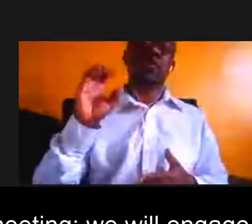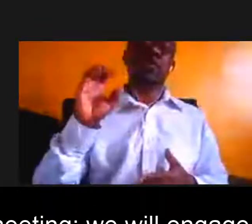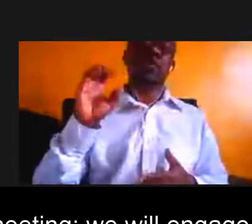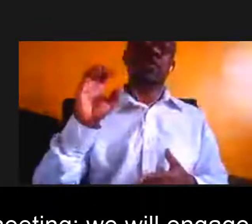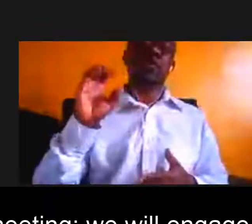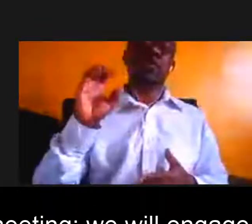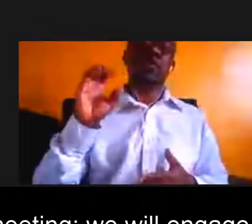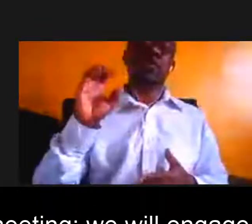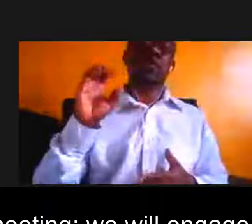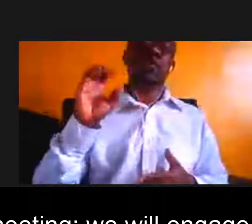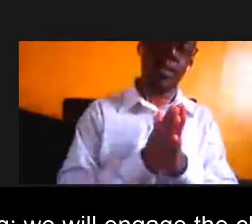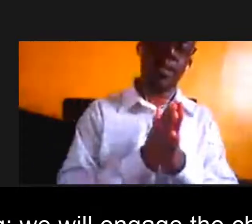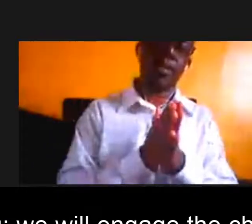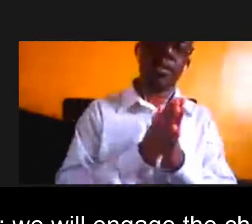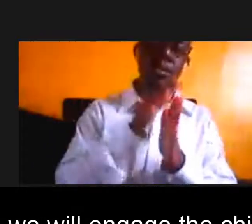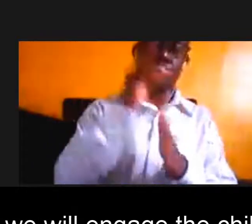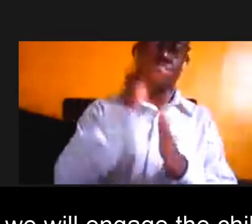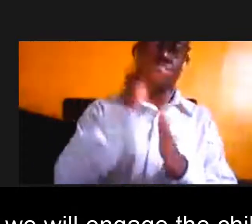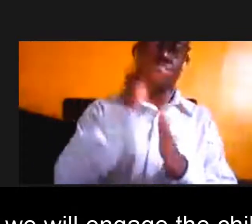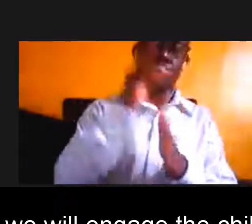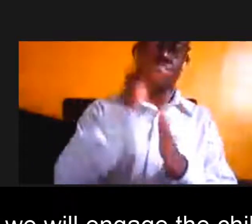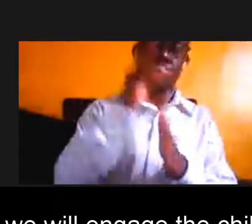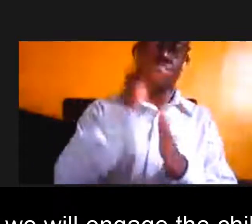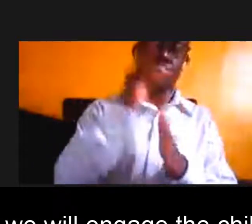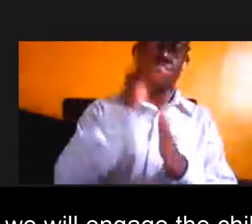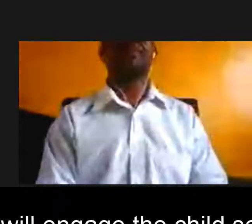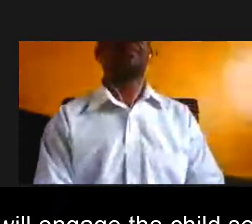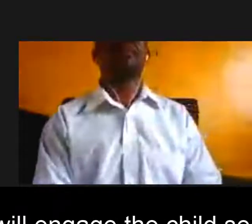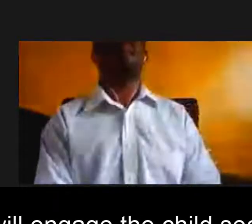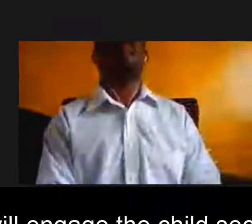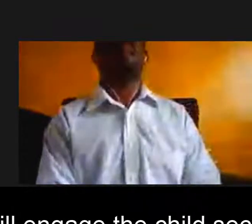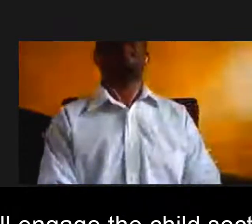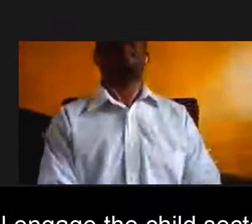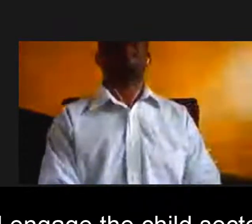policies. Thank you.